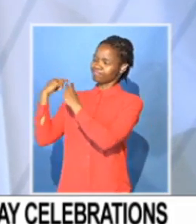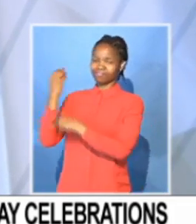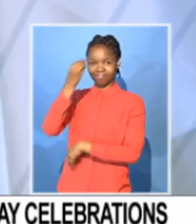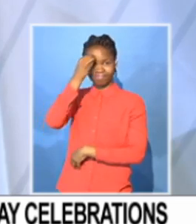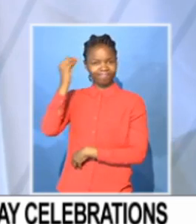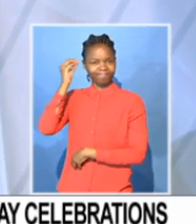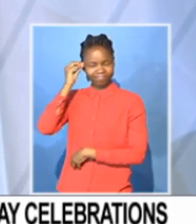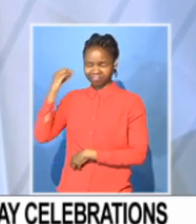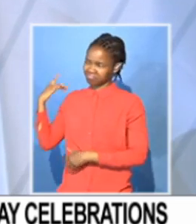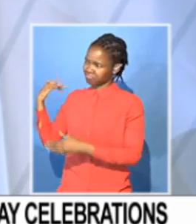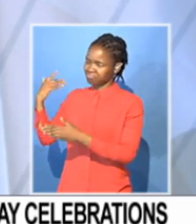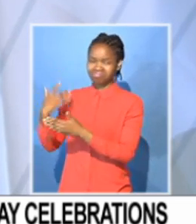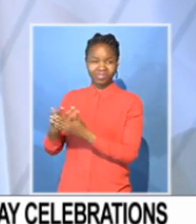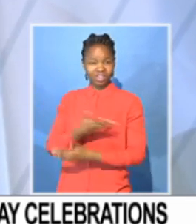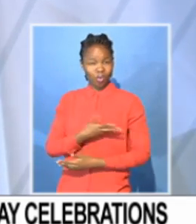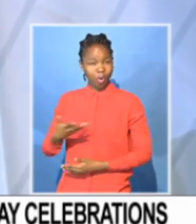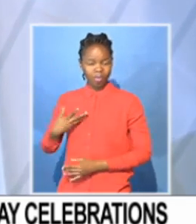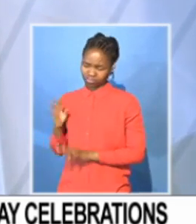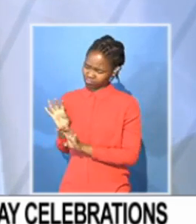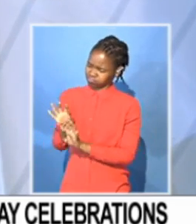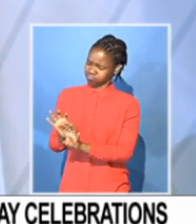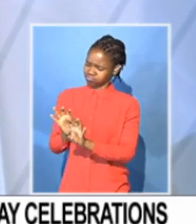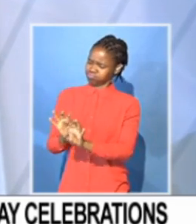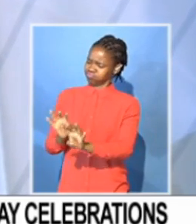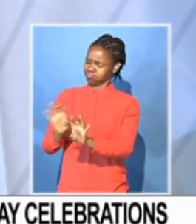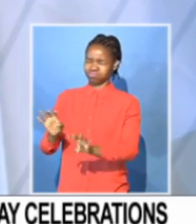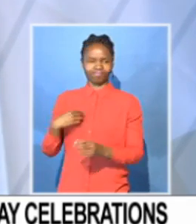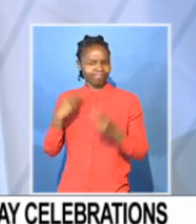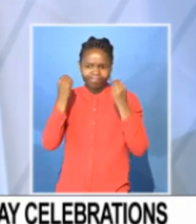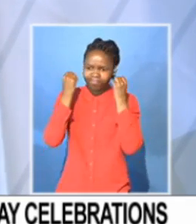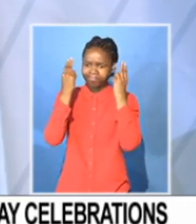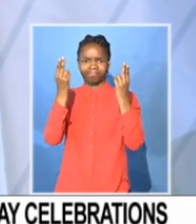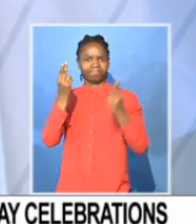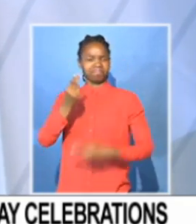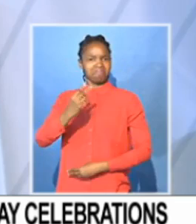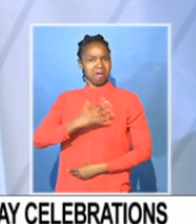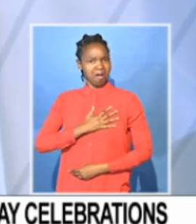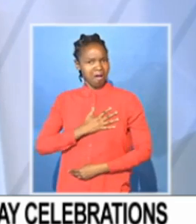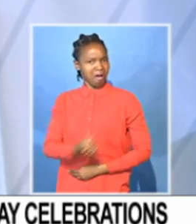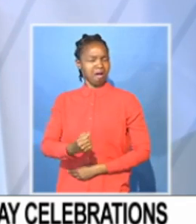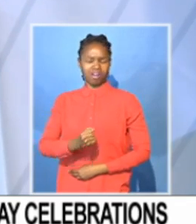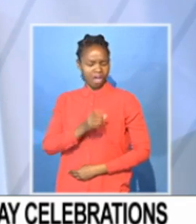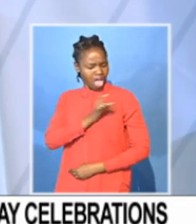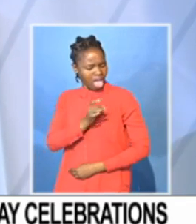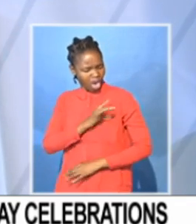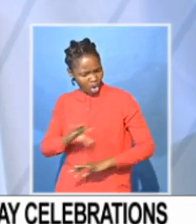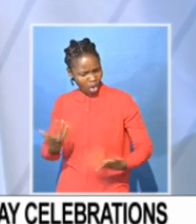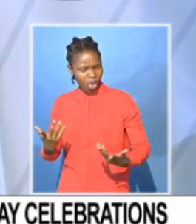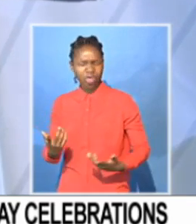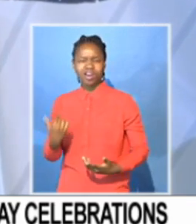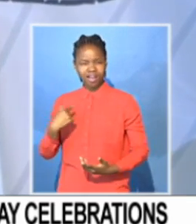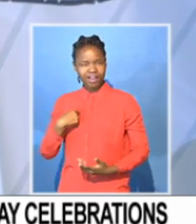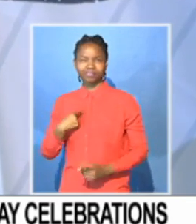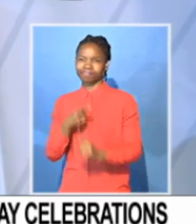reminding us of very brave women who were able to take forward the